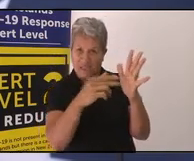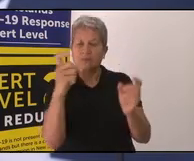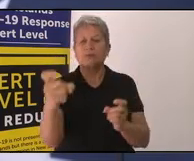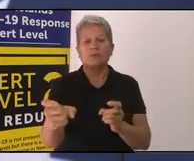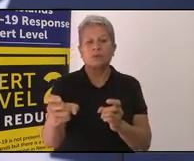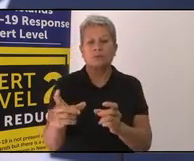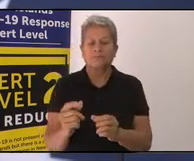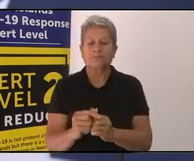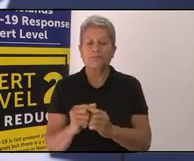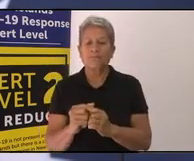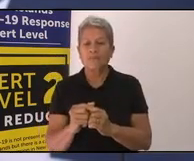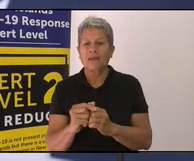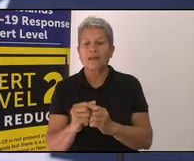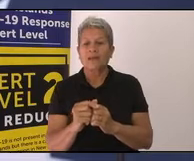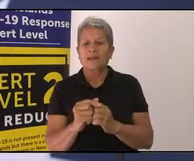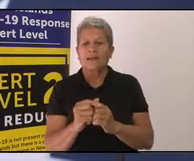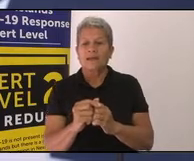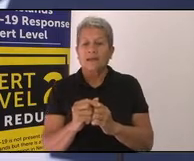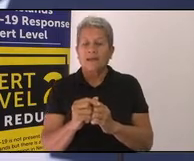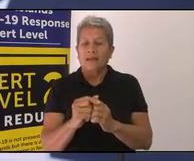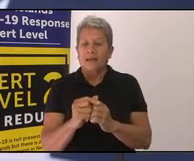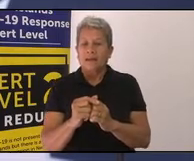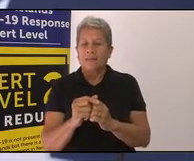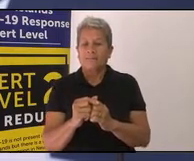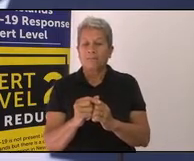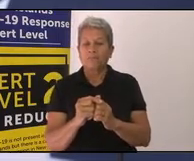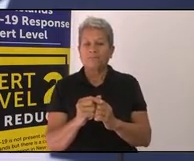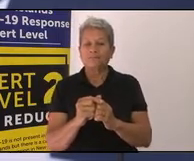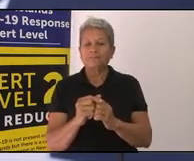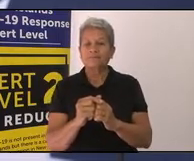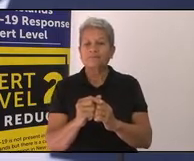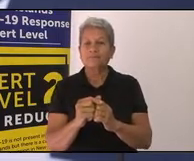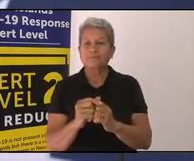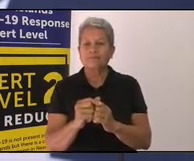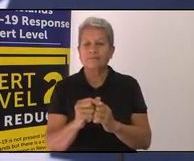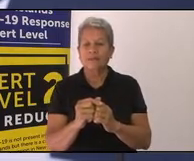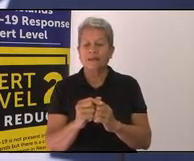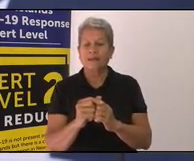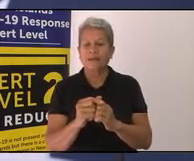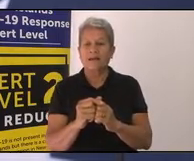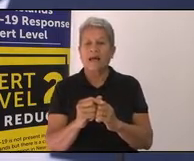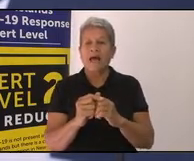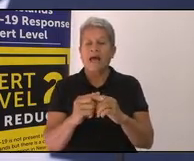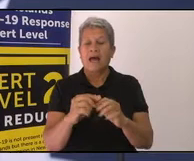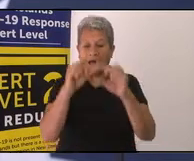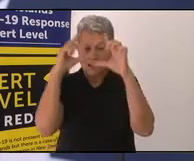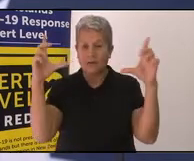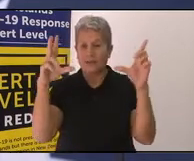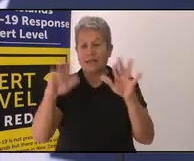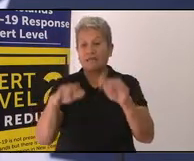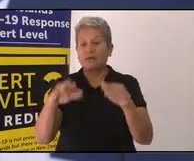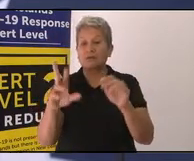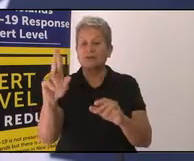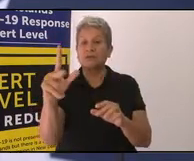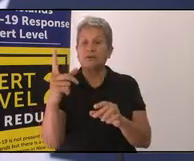until 11:59 p.m. on Tuesday, the 21st of September, and Alert Level 2 for the rest of New